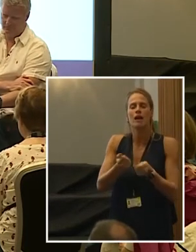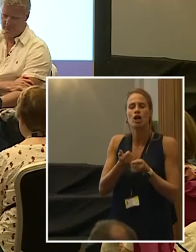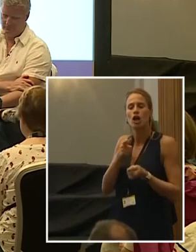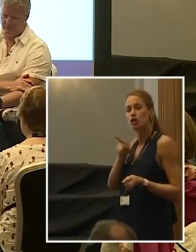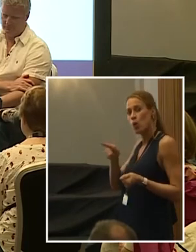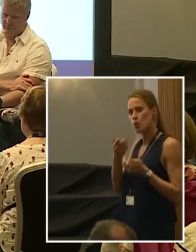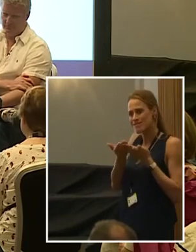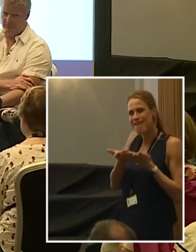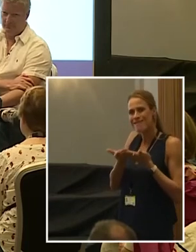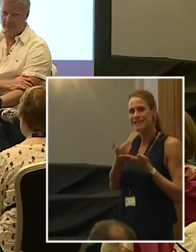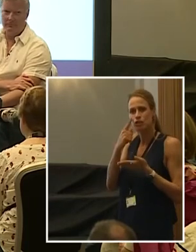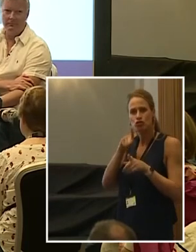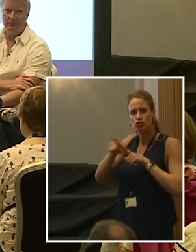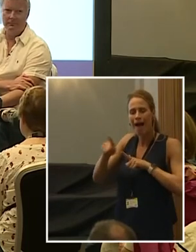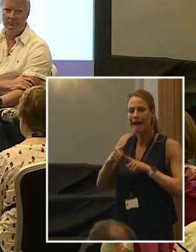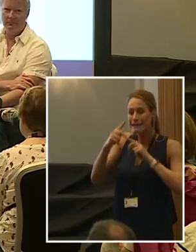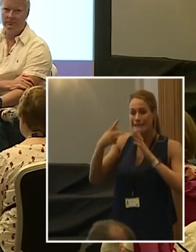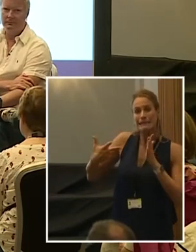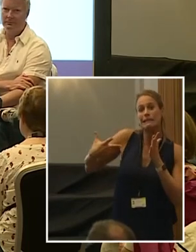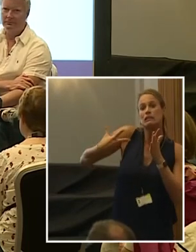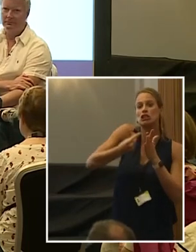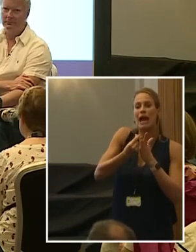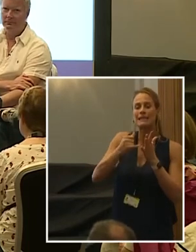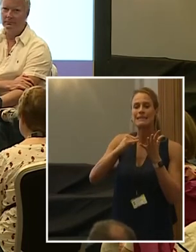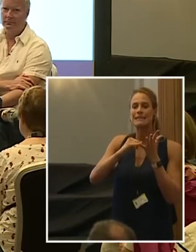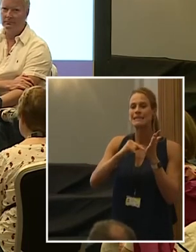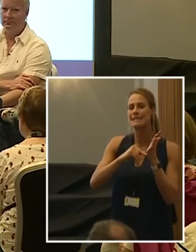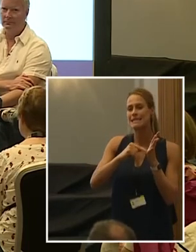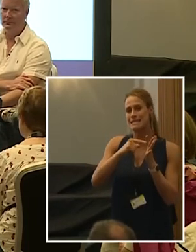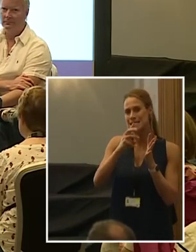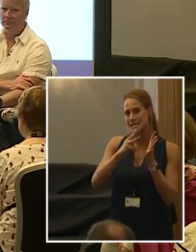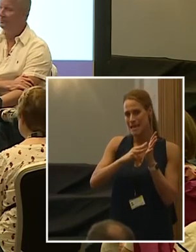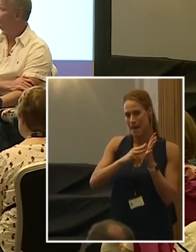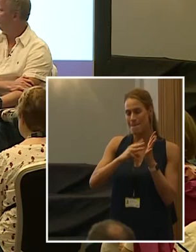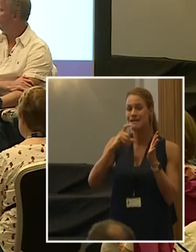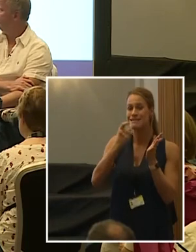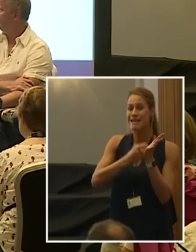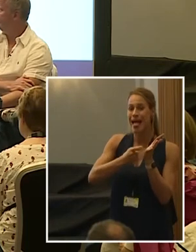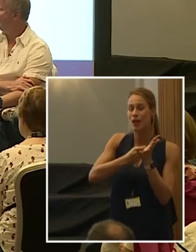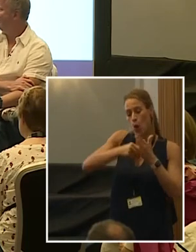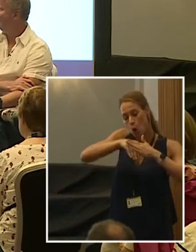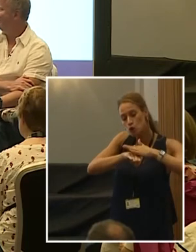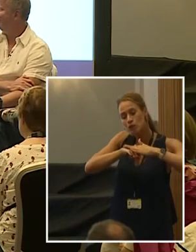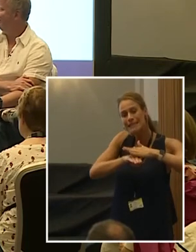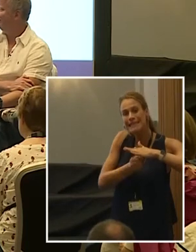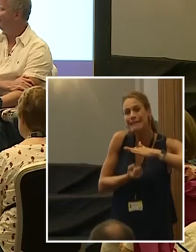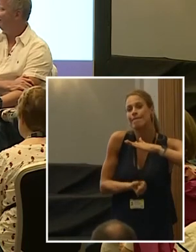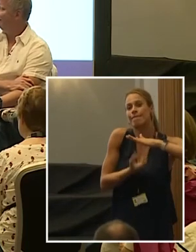injecting these stem cells underneath the retina, the idea was trying to see if you could get that retinal